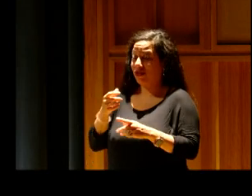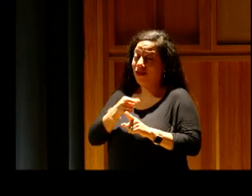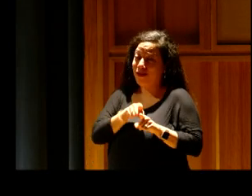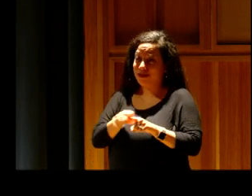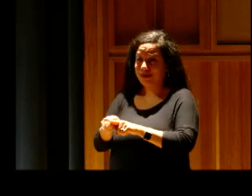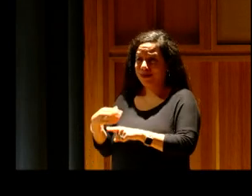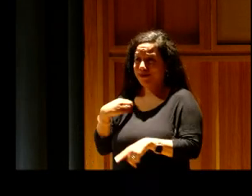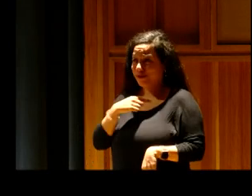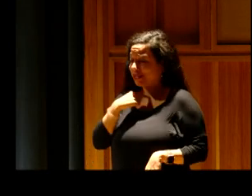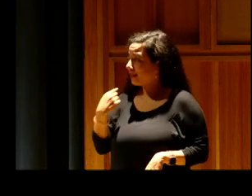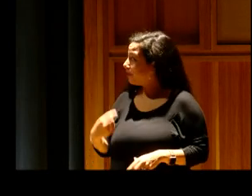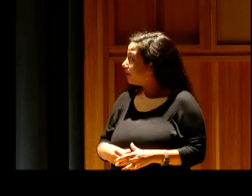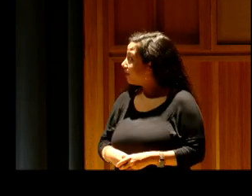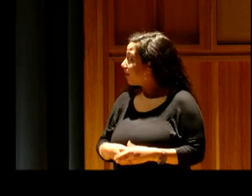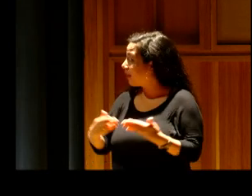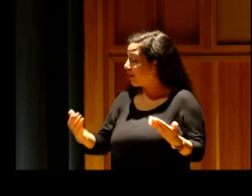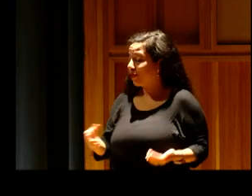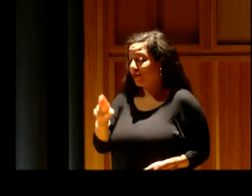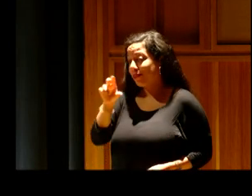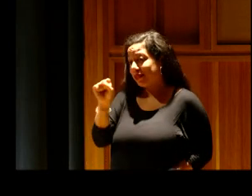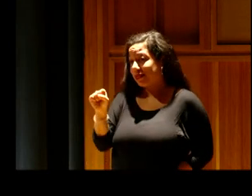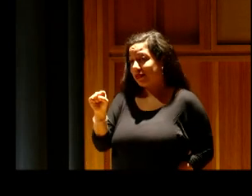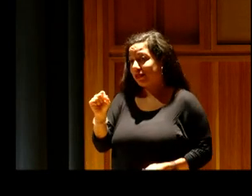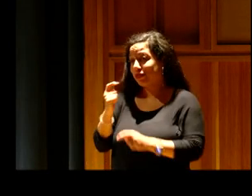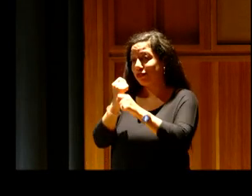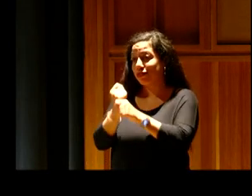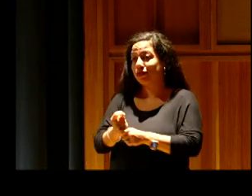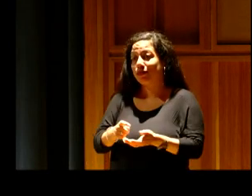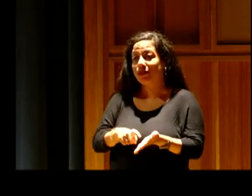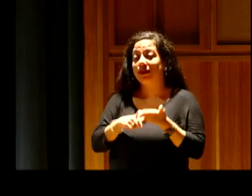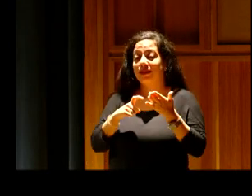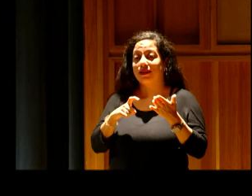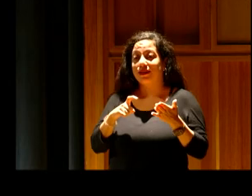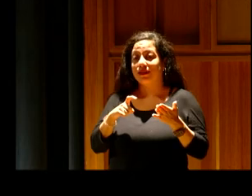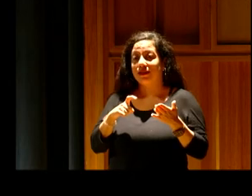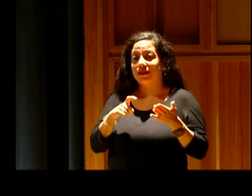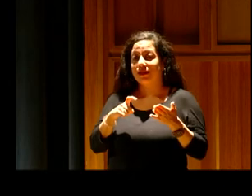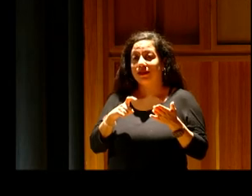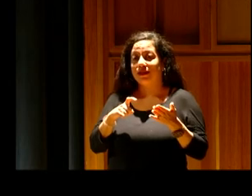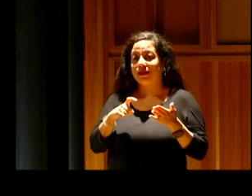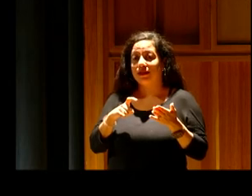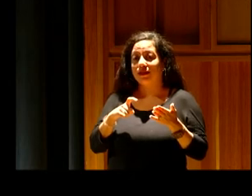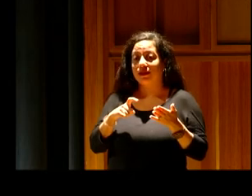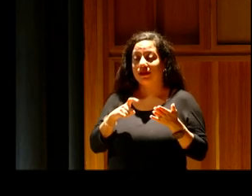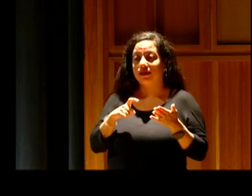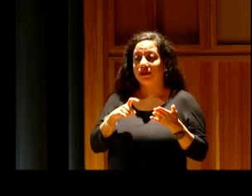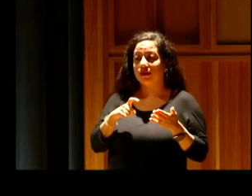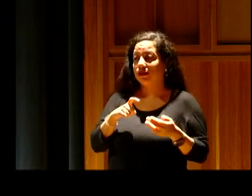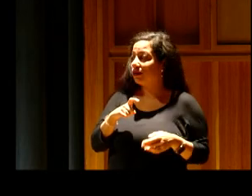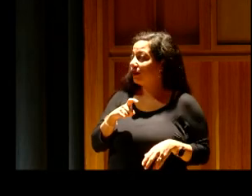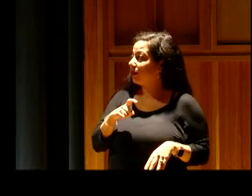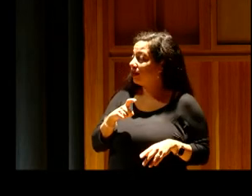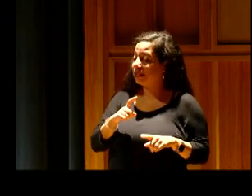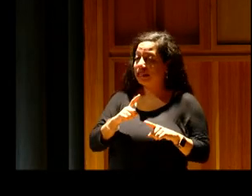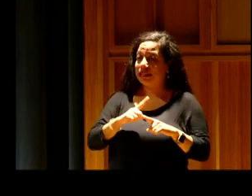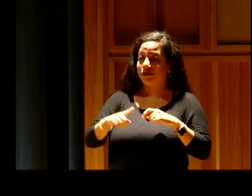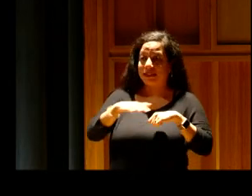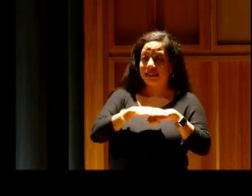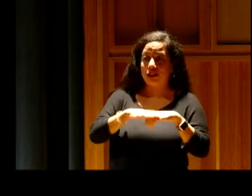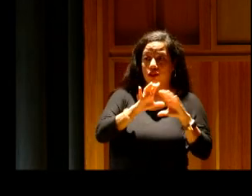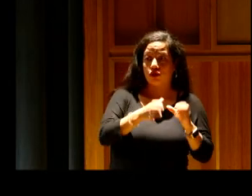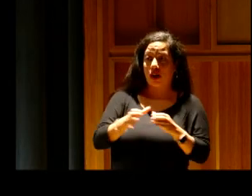world. Here in the US, tradition requires the Confederated Salish and Kootenai tribes of